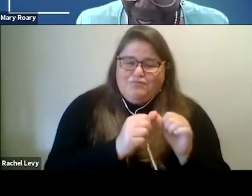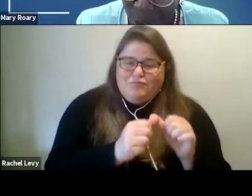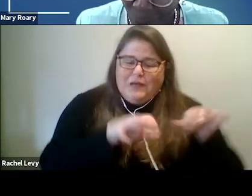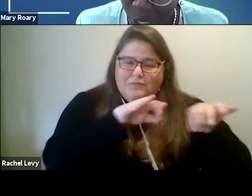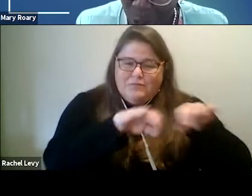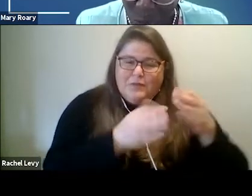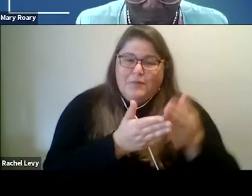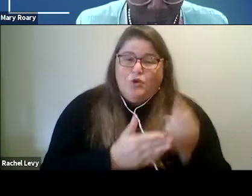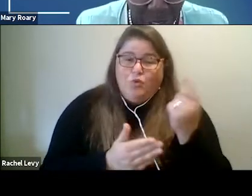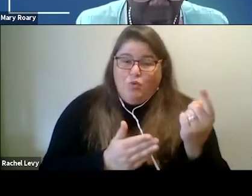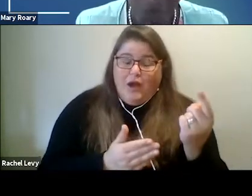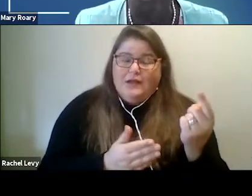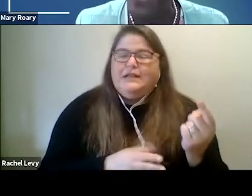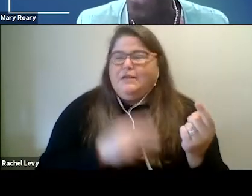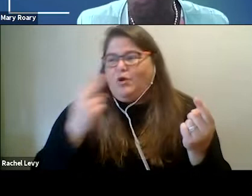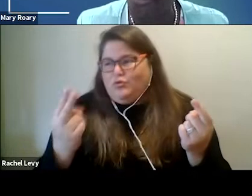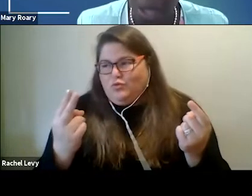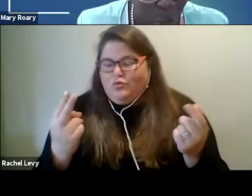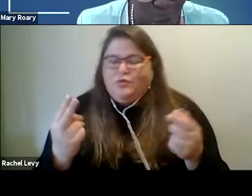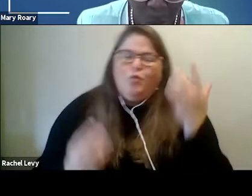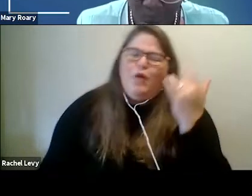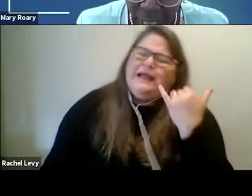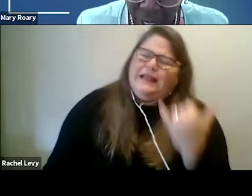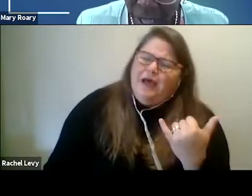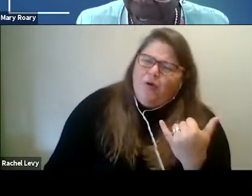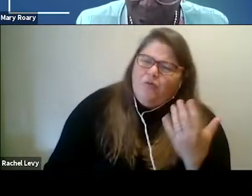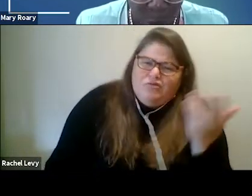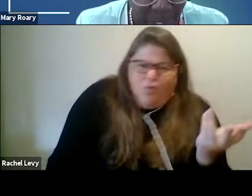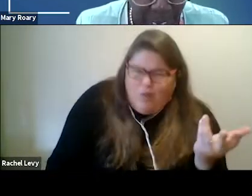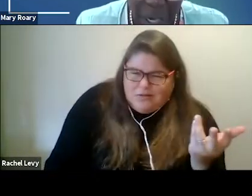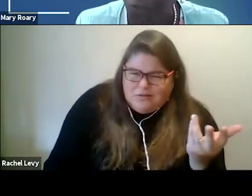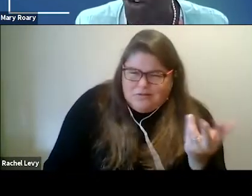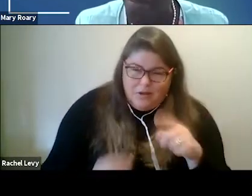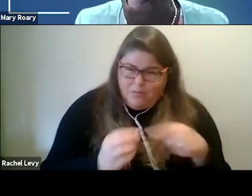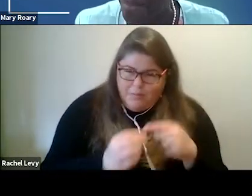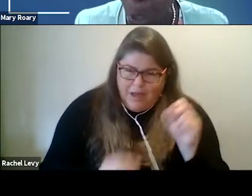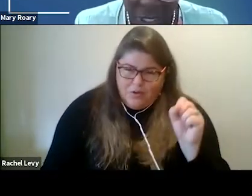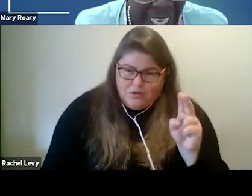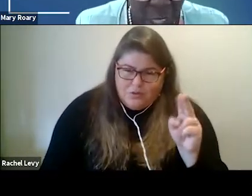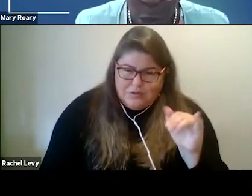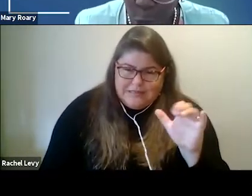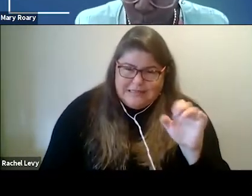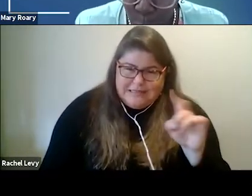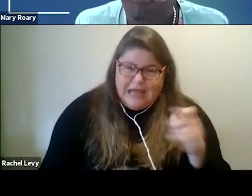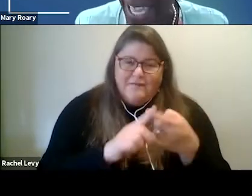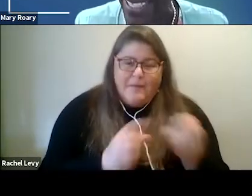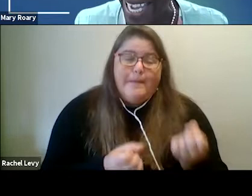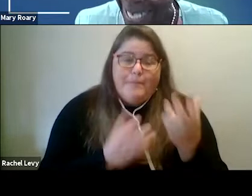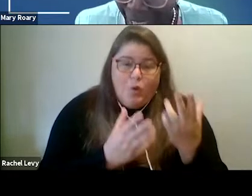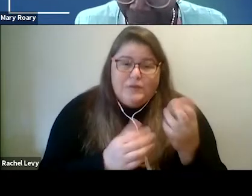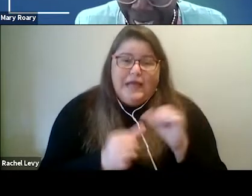of this part two series. Why now? So what about suicide from a